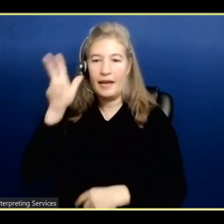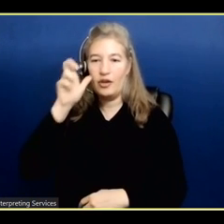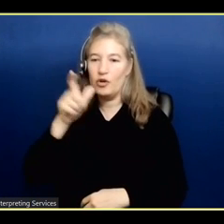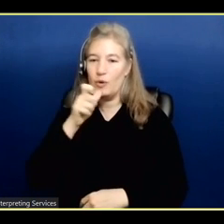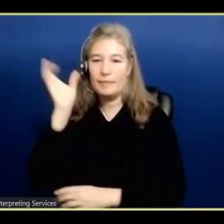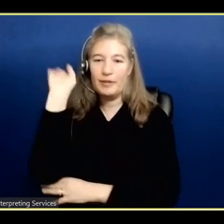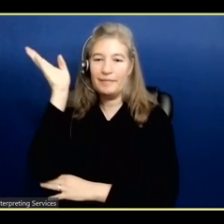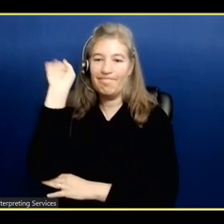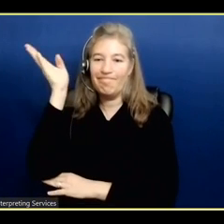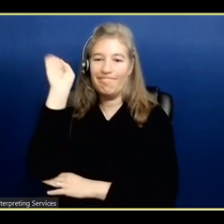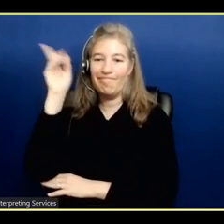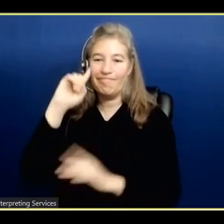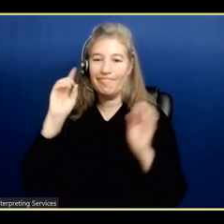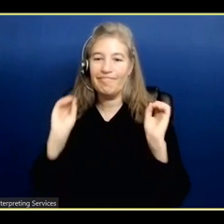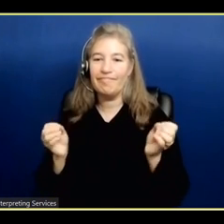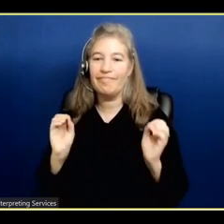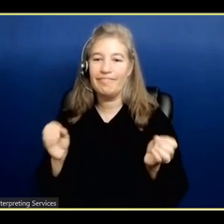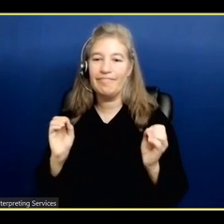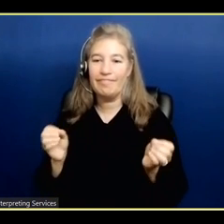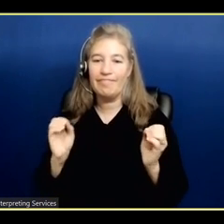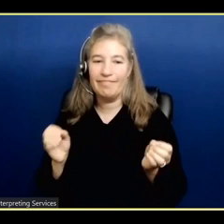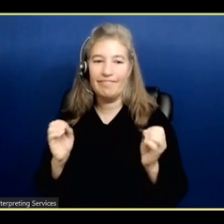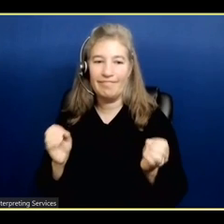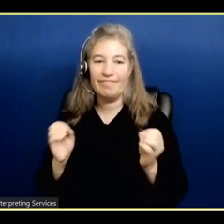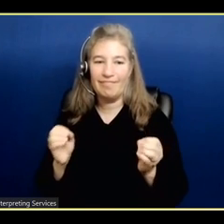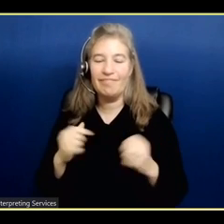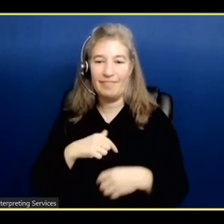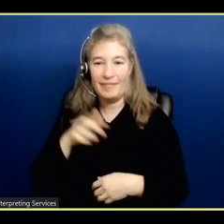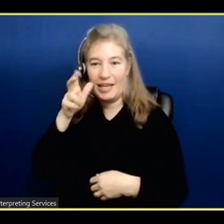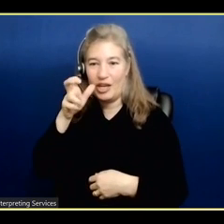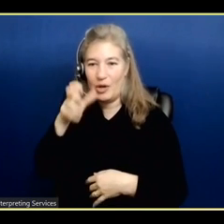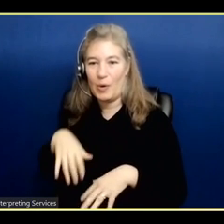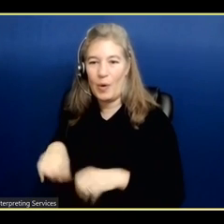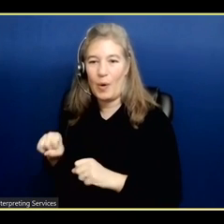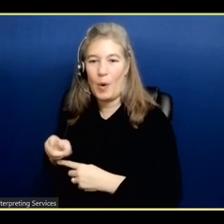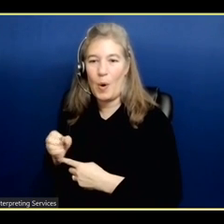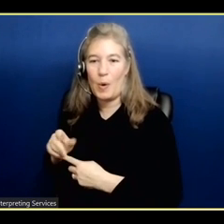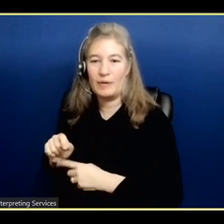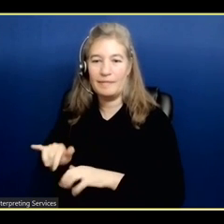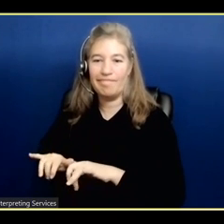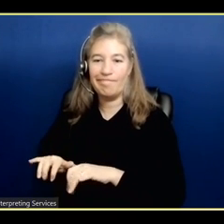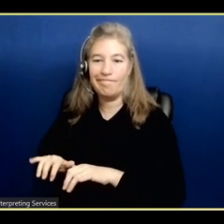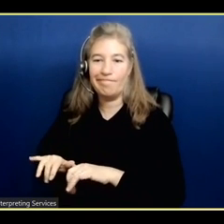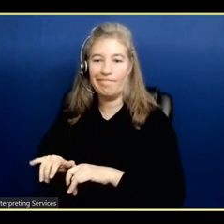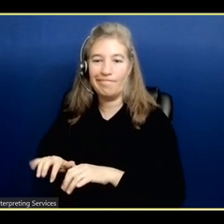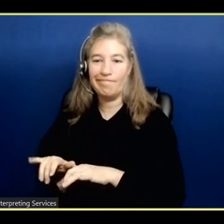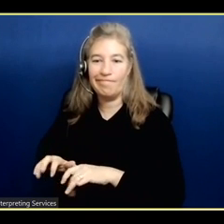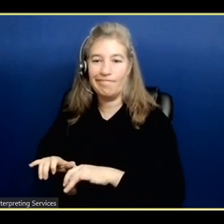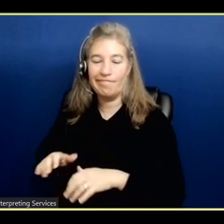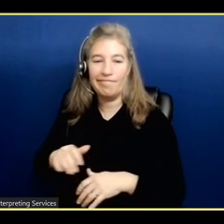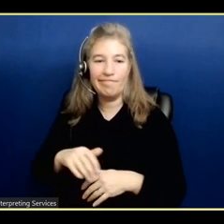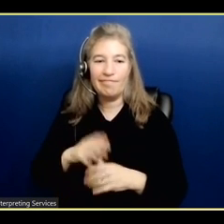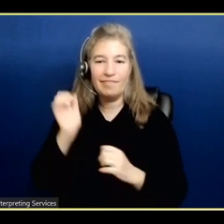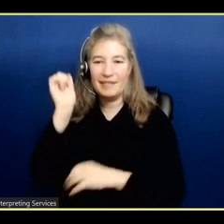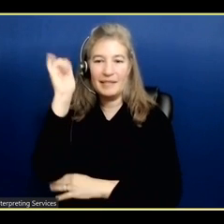cadence of your messages. Ultimately, you don't want people to wonder where you disappeared to.